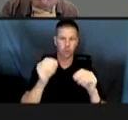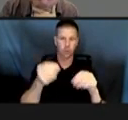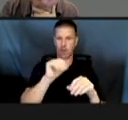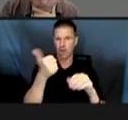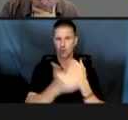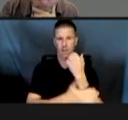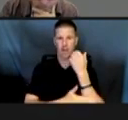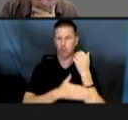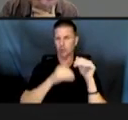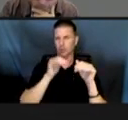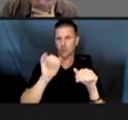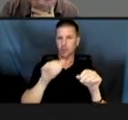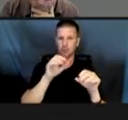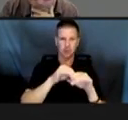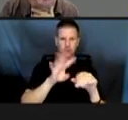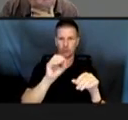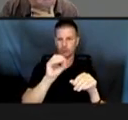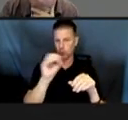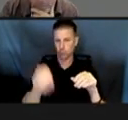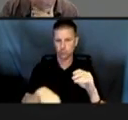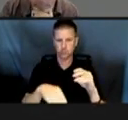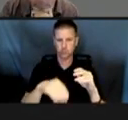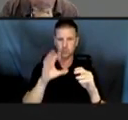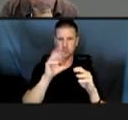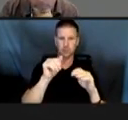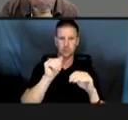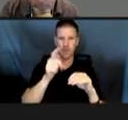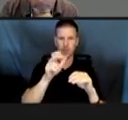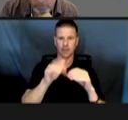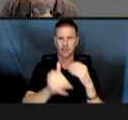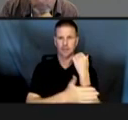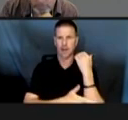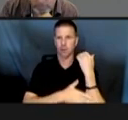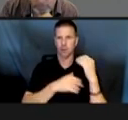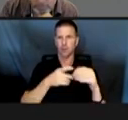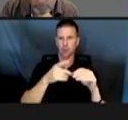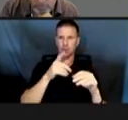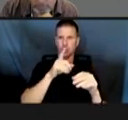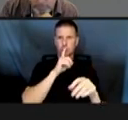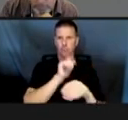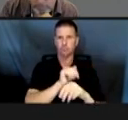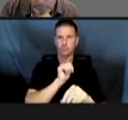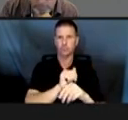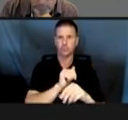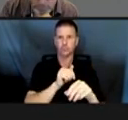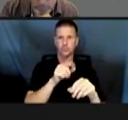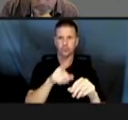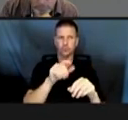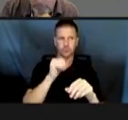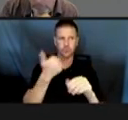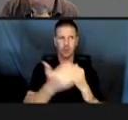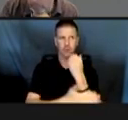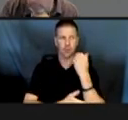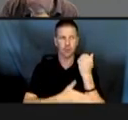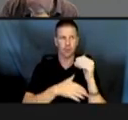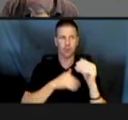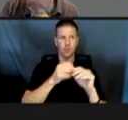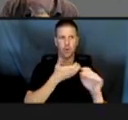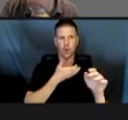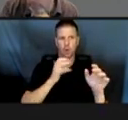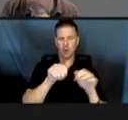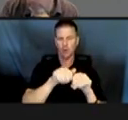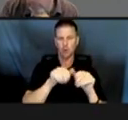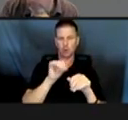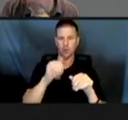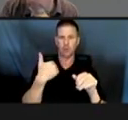county that's even in the 40%. And Allegheny County is in fact There's other counties in our region that